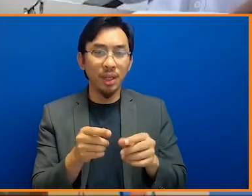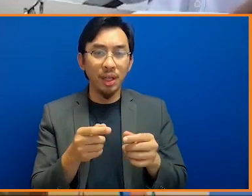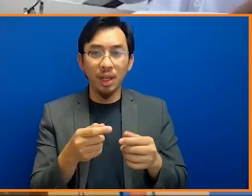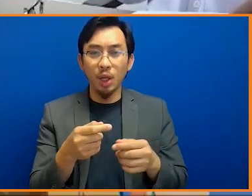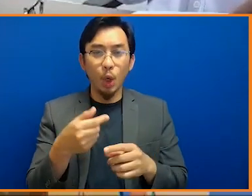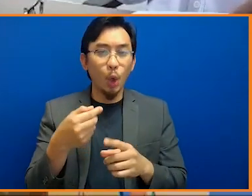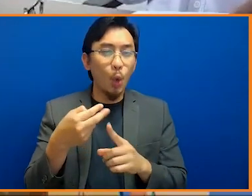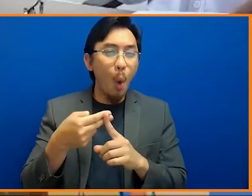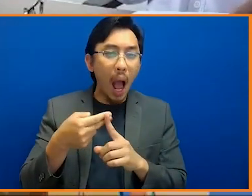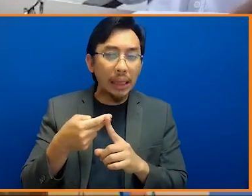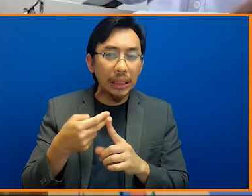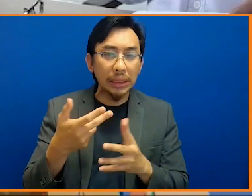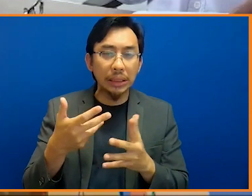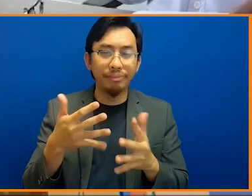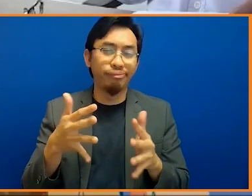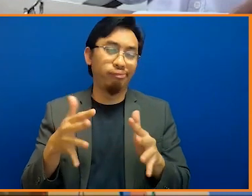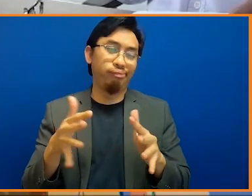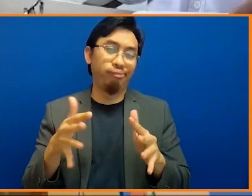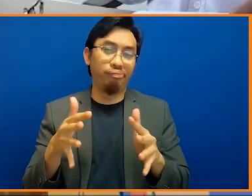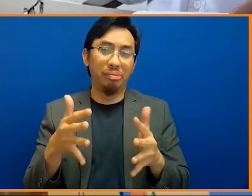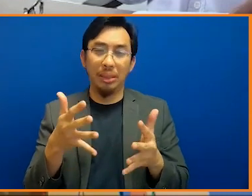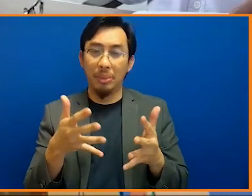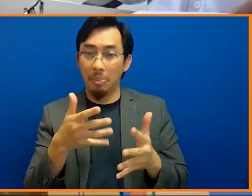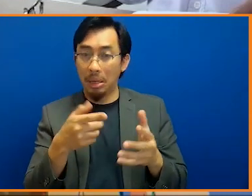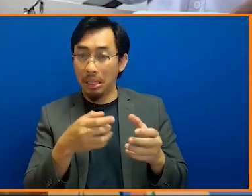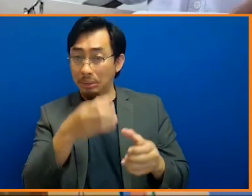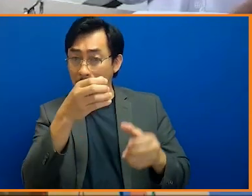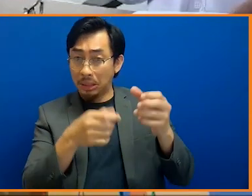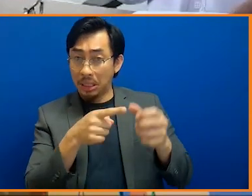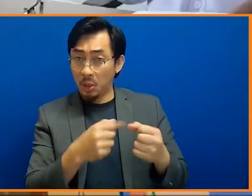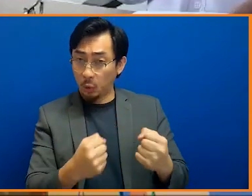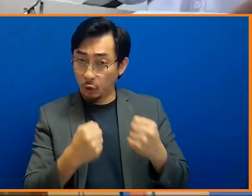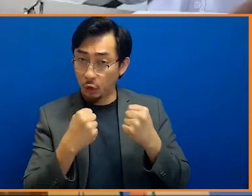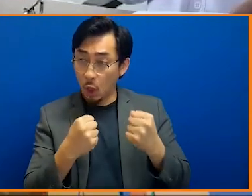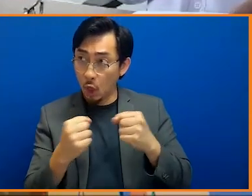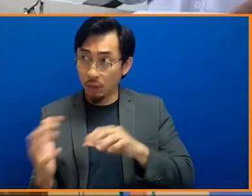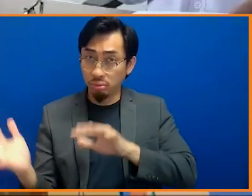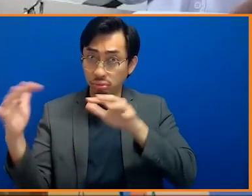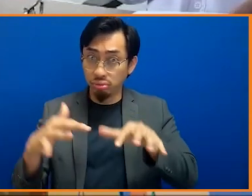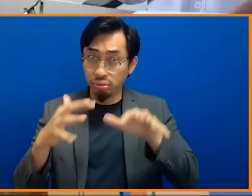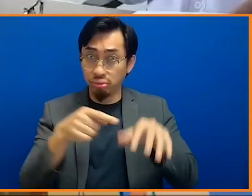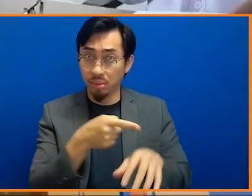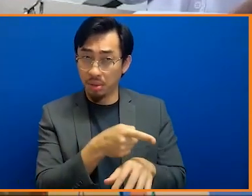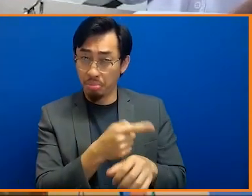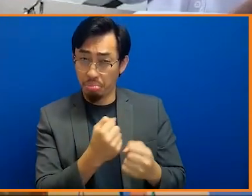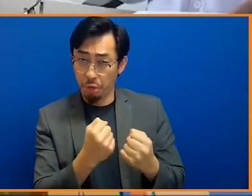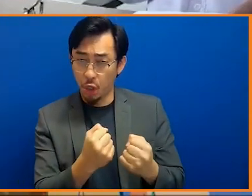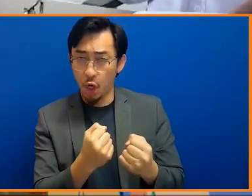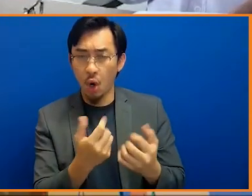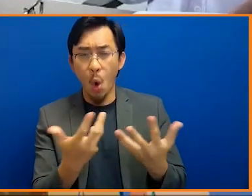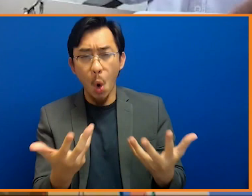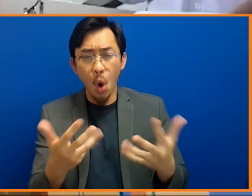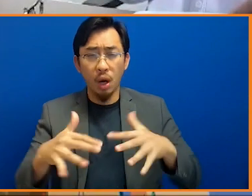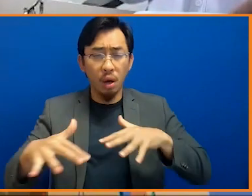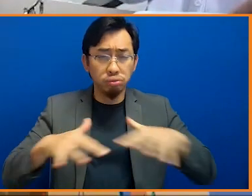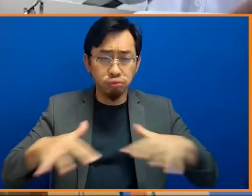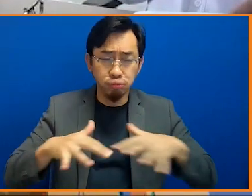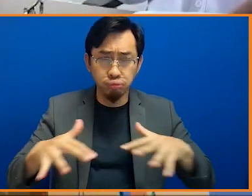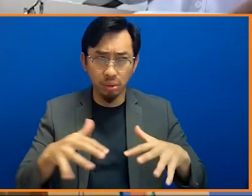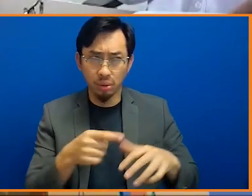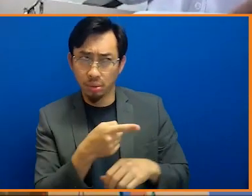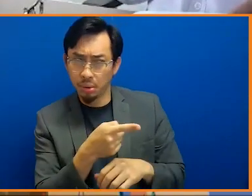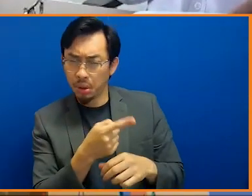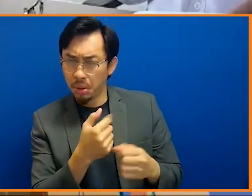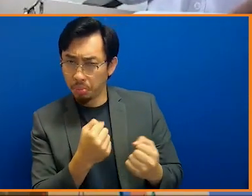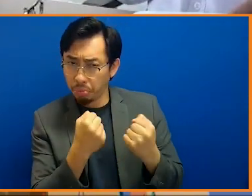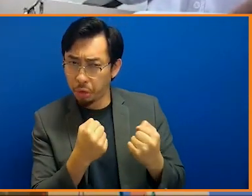quality and the strengths of the building, the doubts if the building can sustain the tsunamis or even the